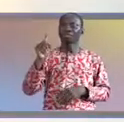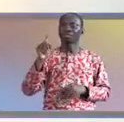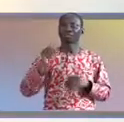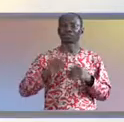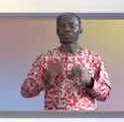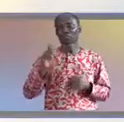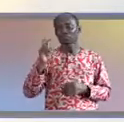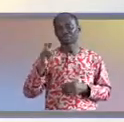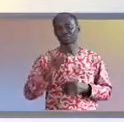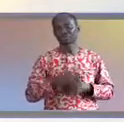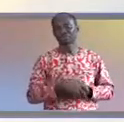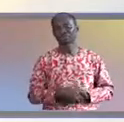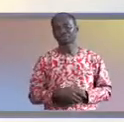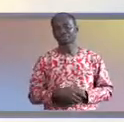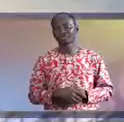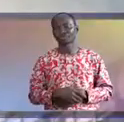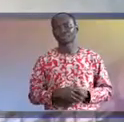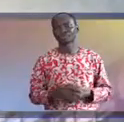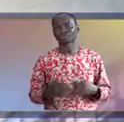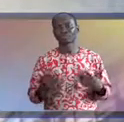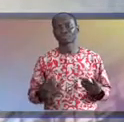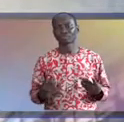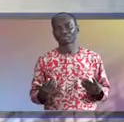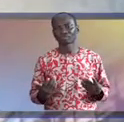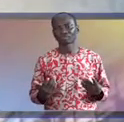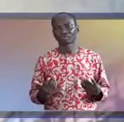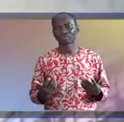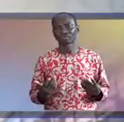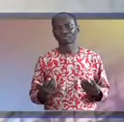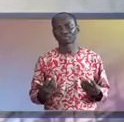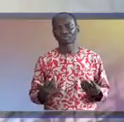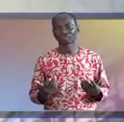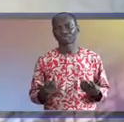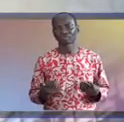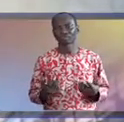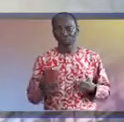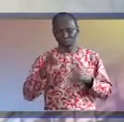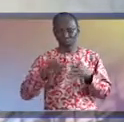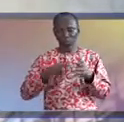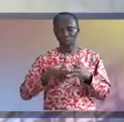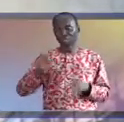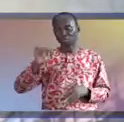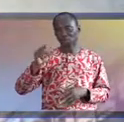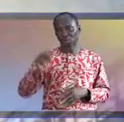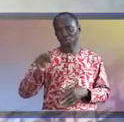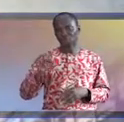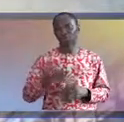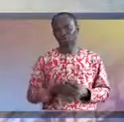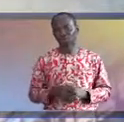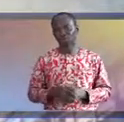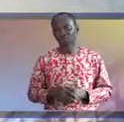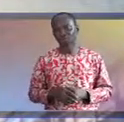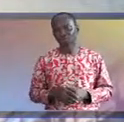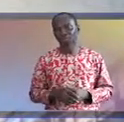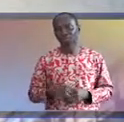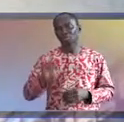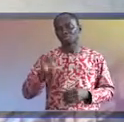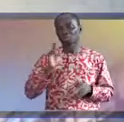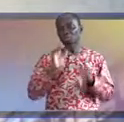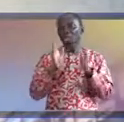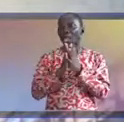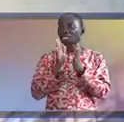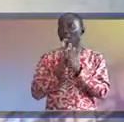and 12. And this is talking about John when he spoke in answering a question